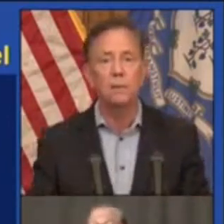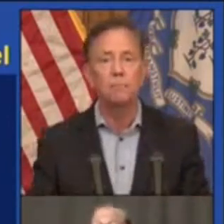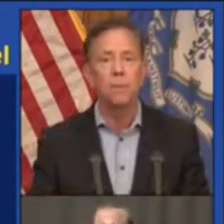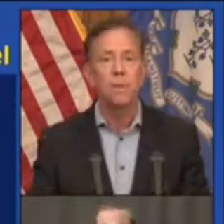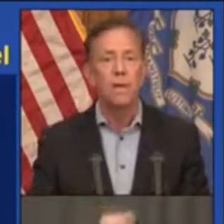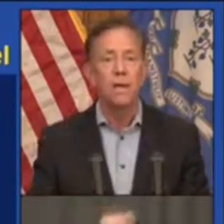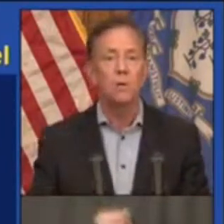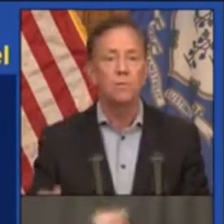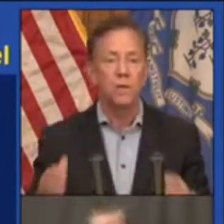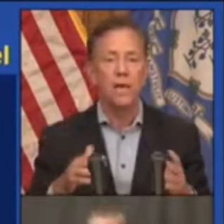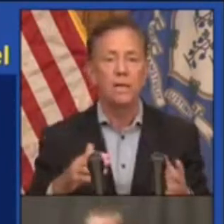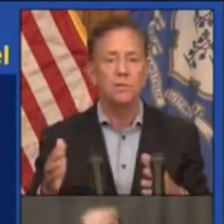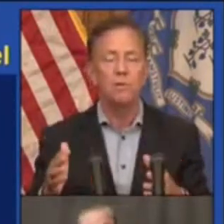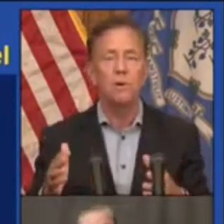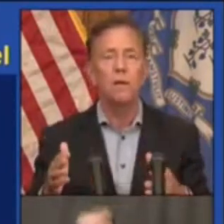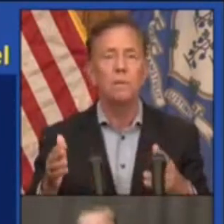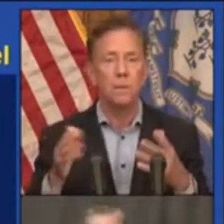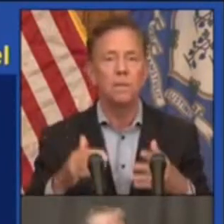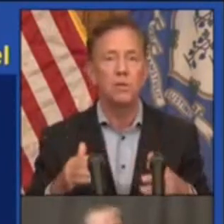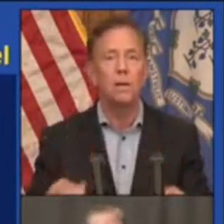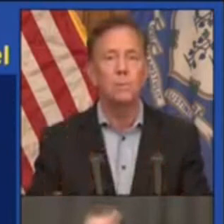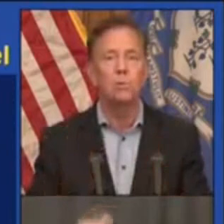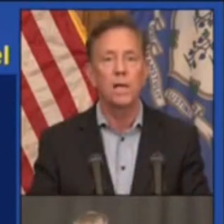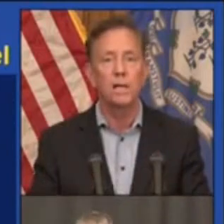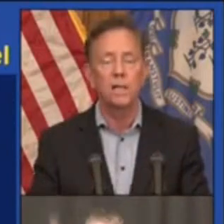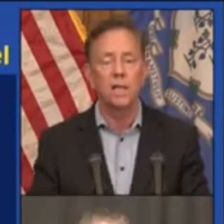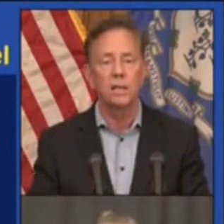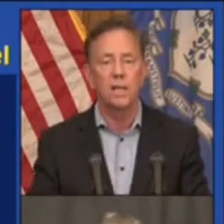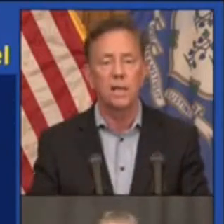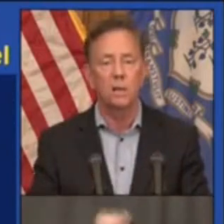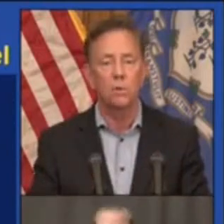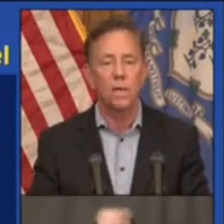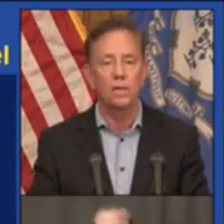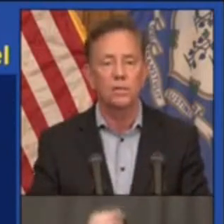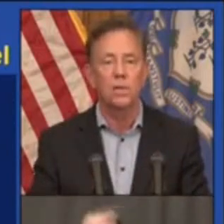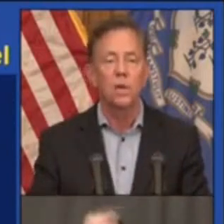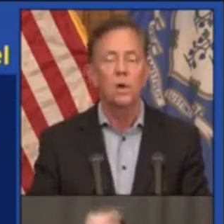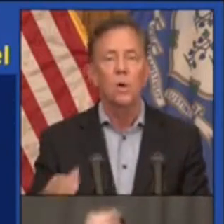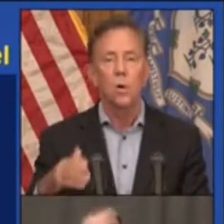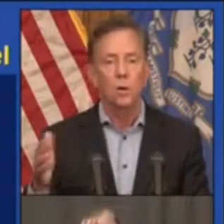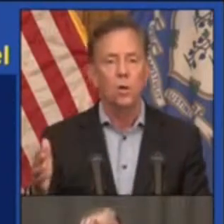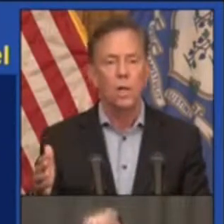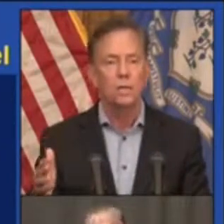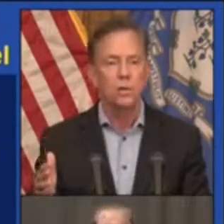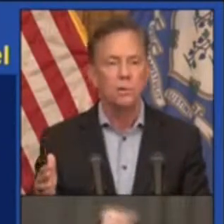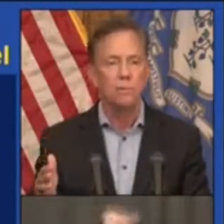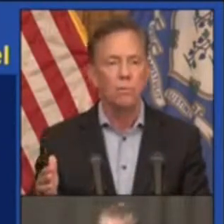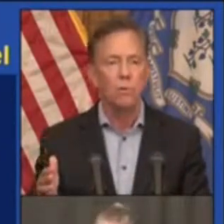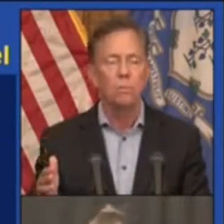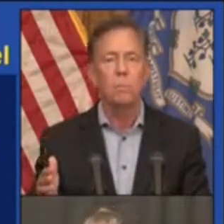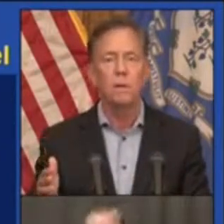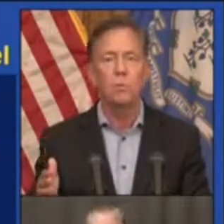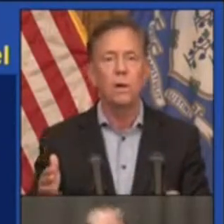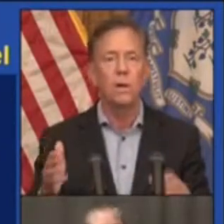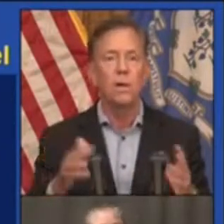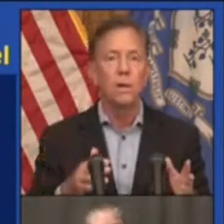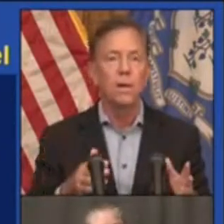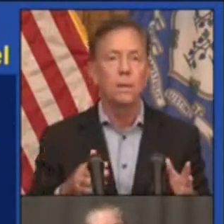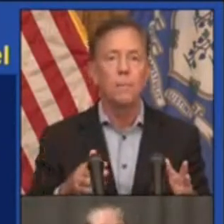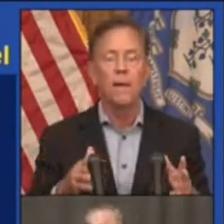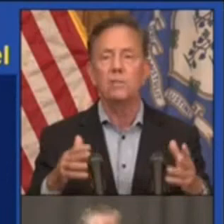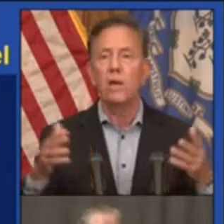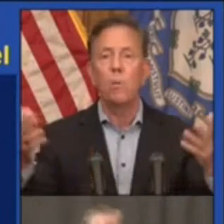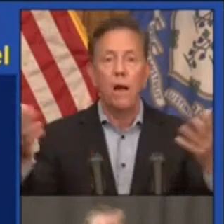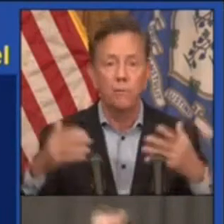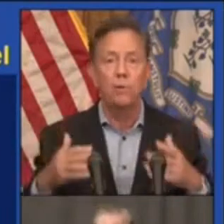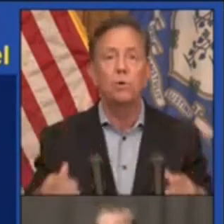thing. And hopefully that is filled out by the time you land and get to that location. An online travel form, by the way,